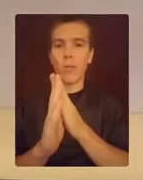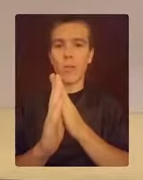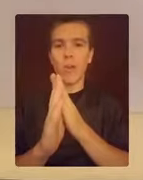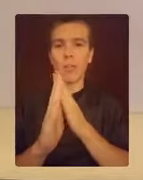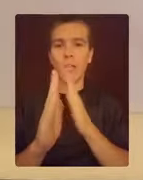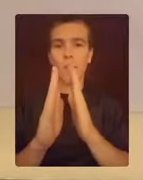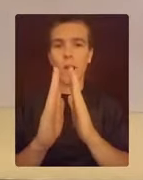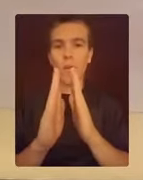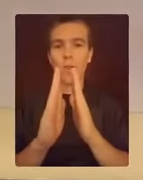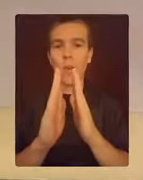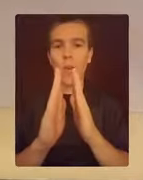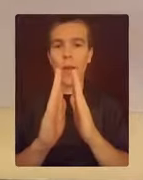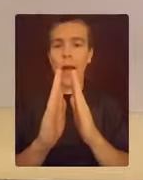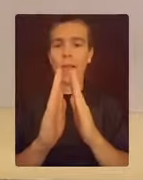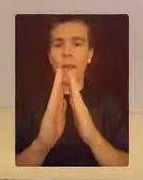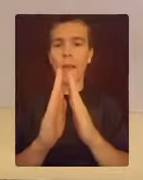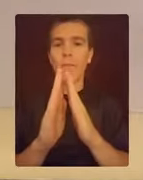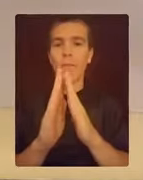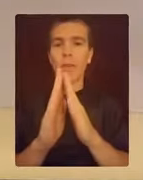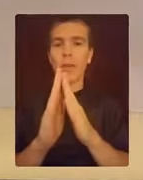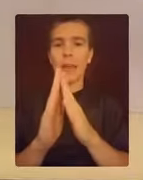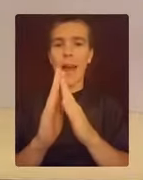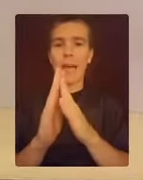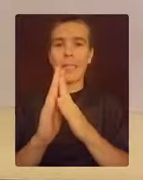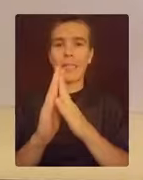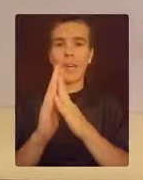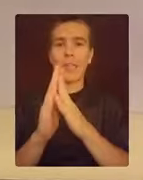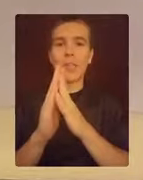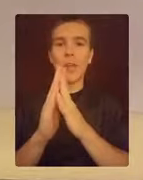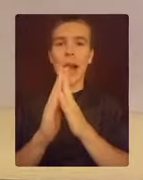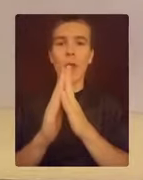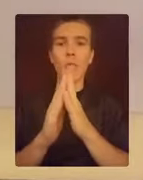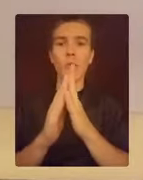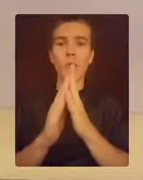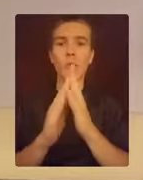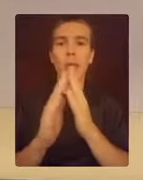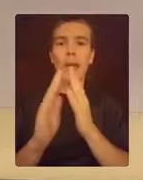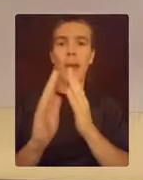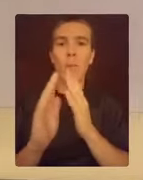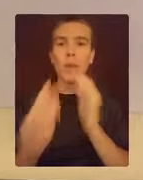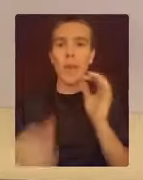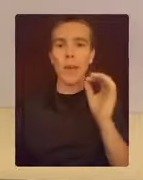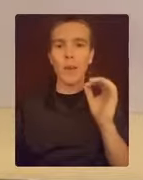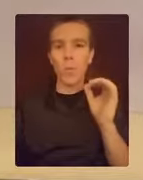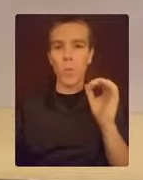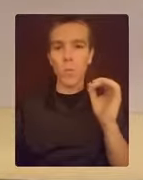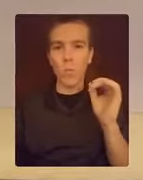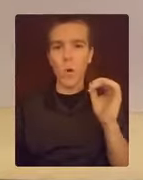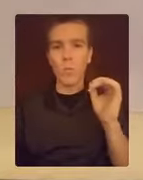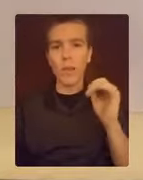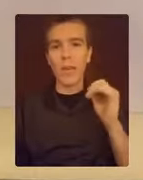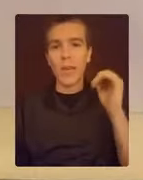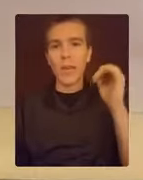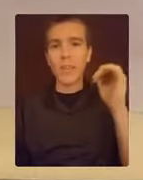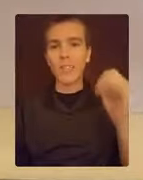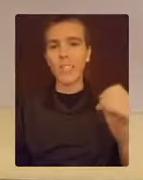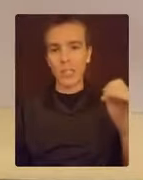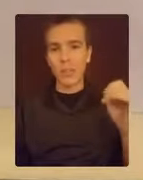their dimension, their reality touches ours a little bit, and we get what would